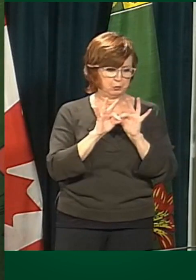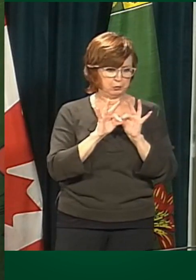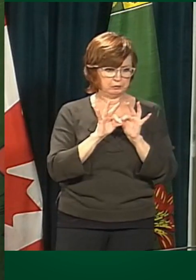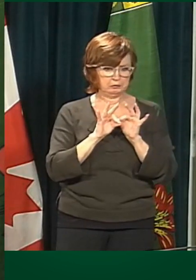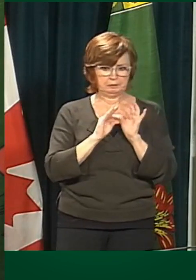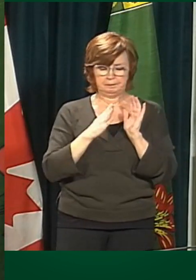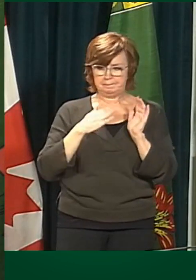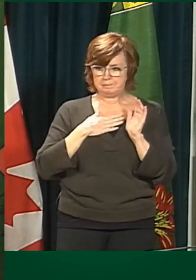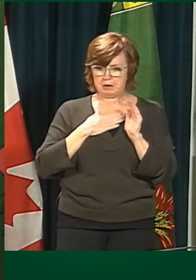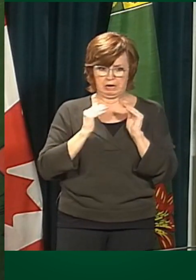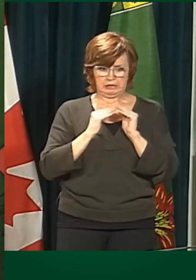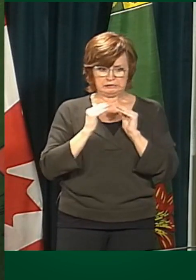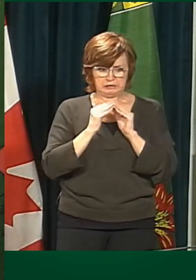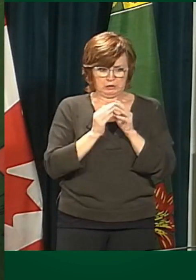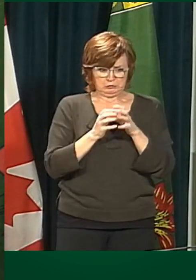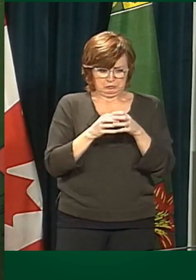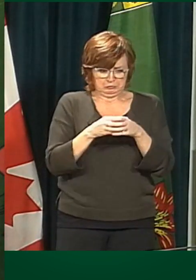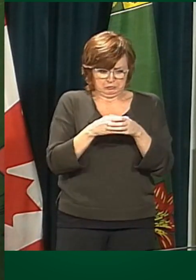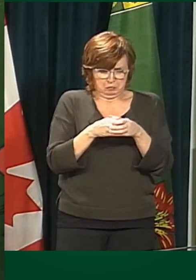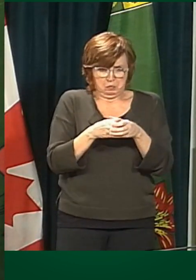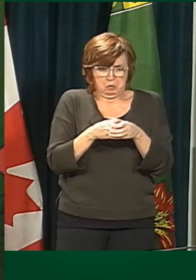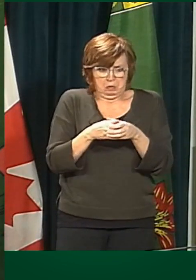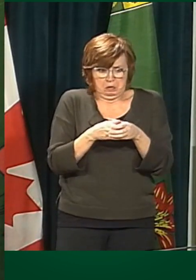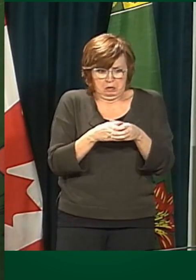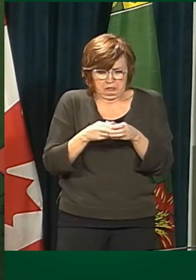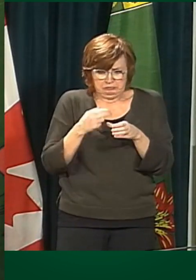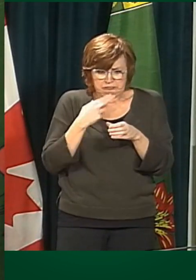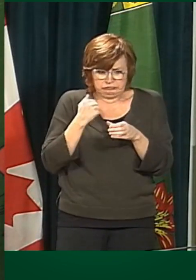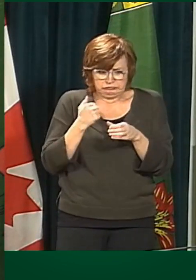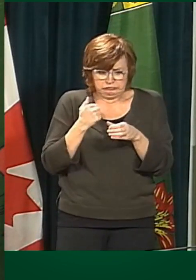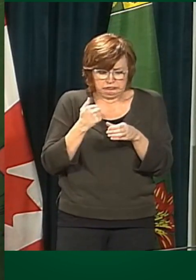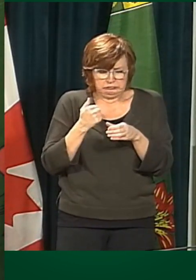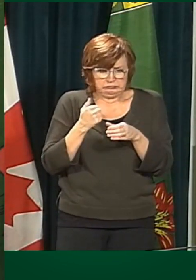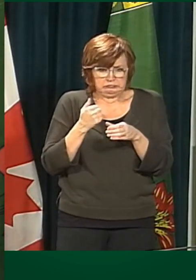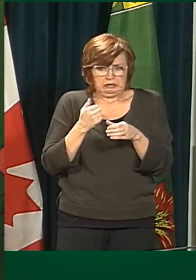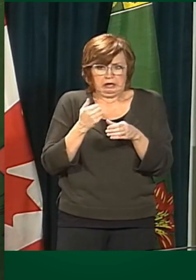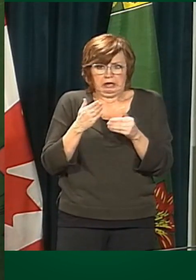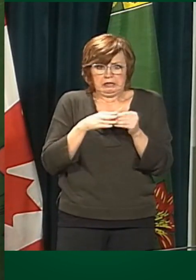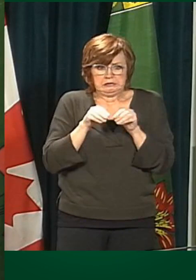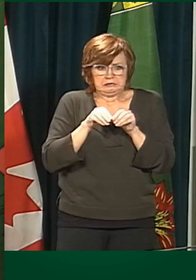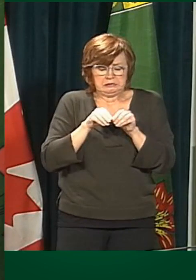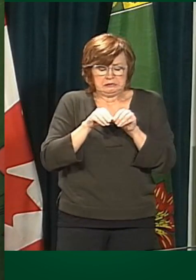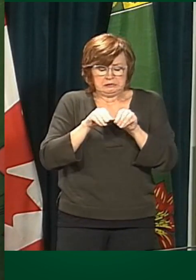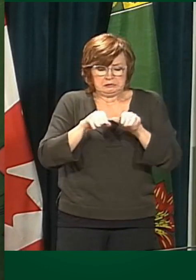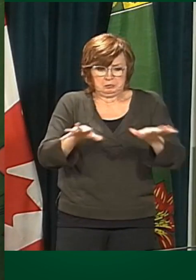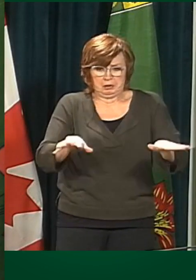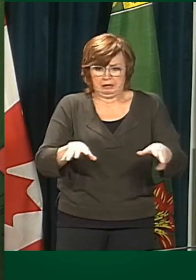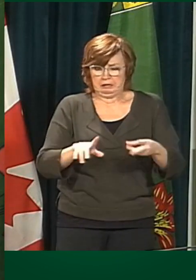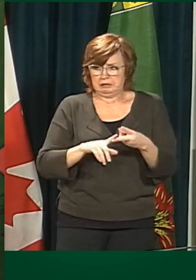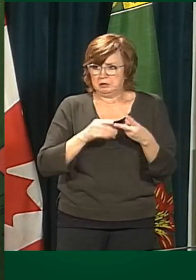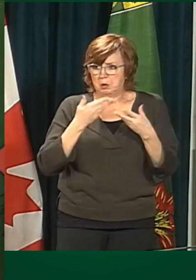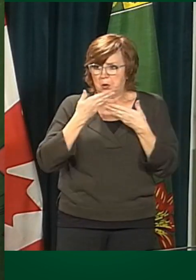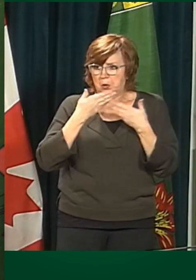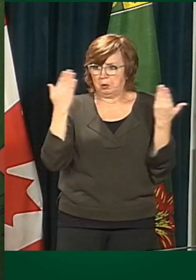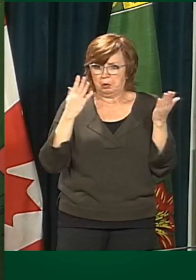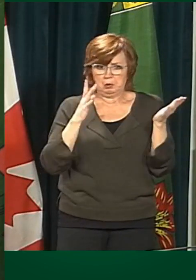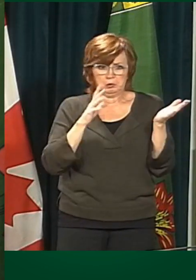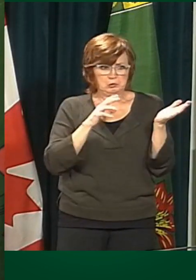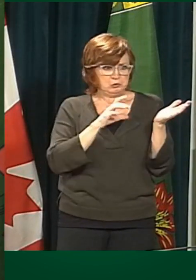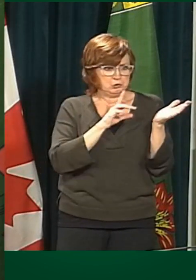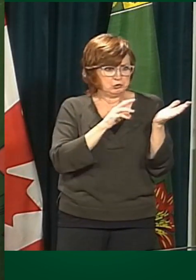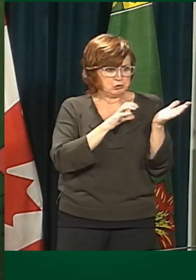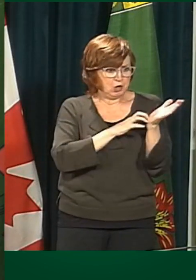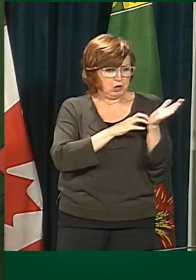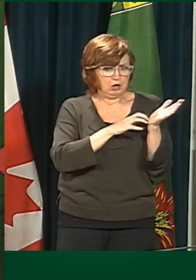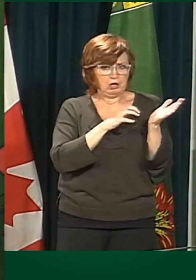they have cases, they may have some specific challenges in terms of managing that. However, we have seen that the SHA